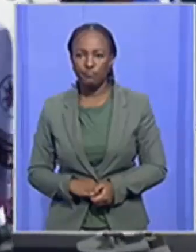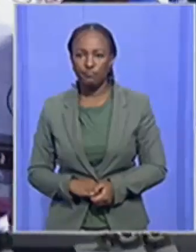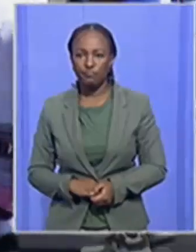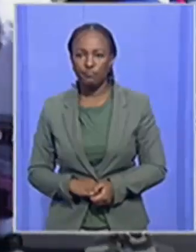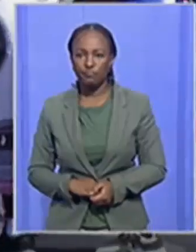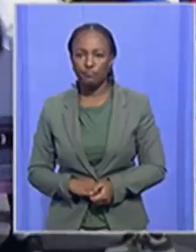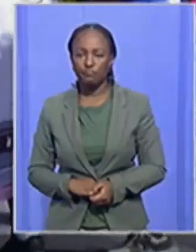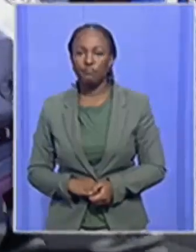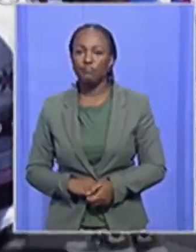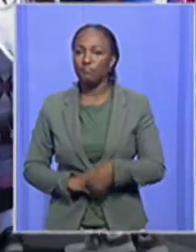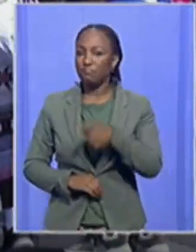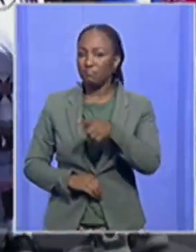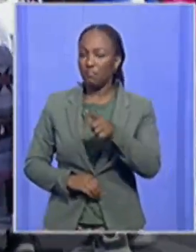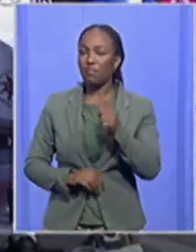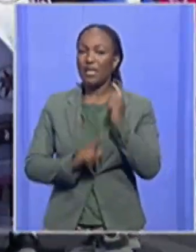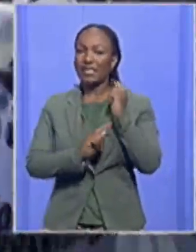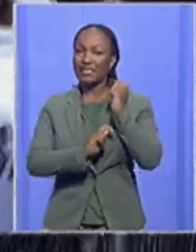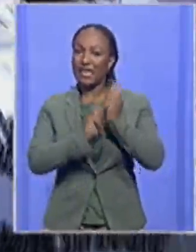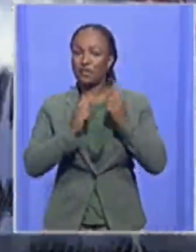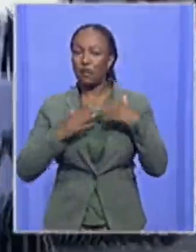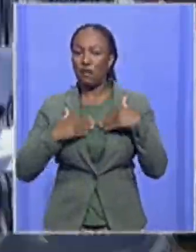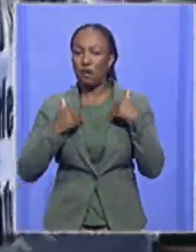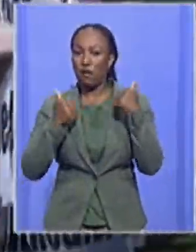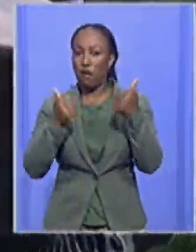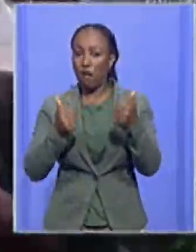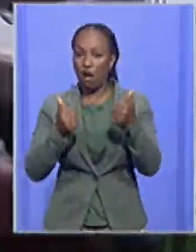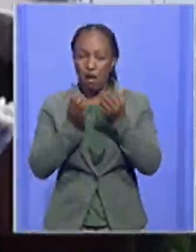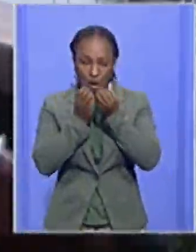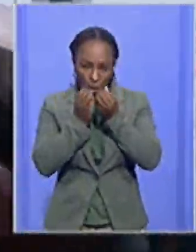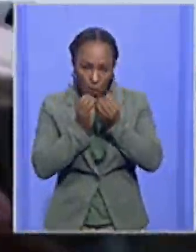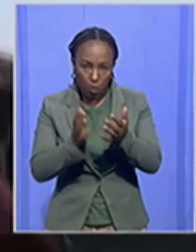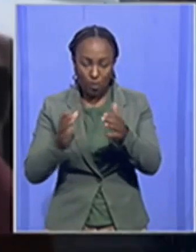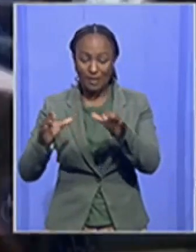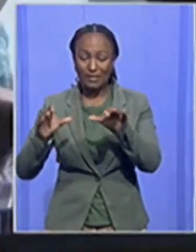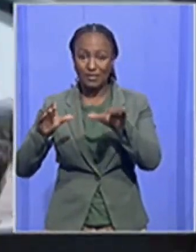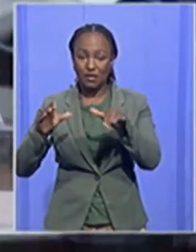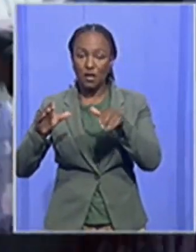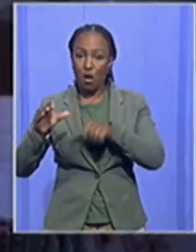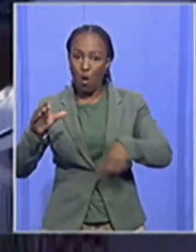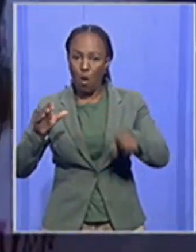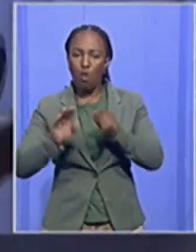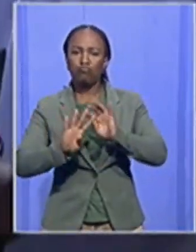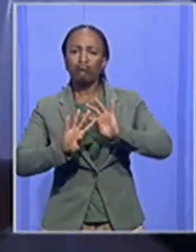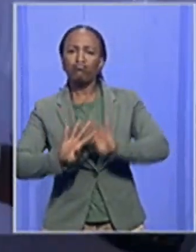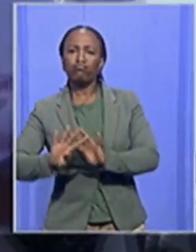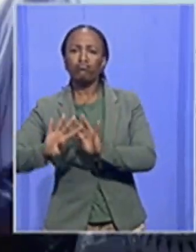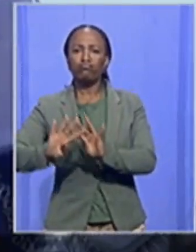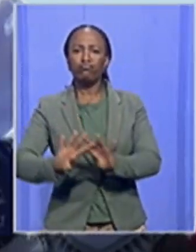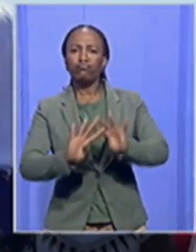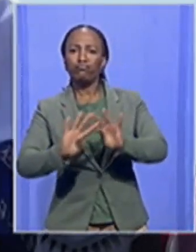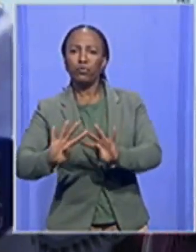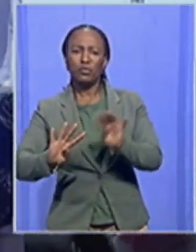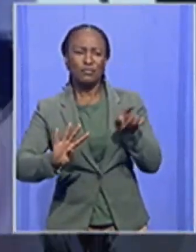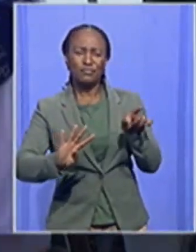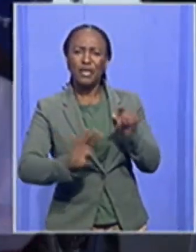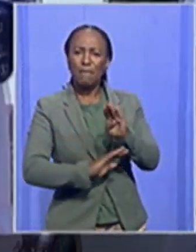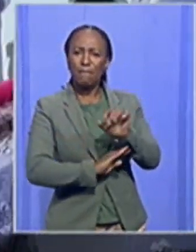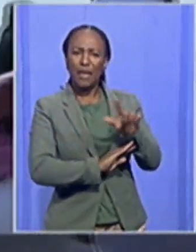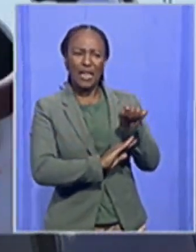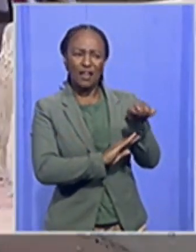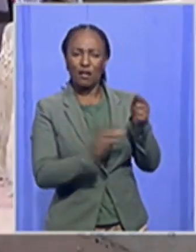Dingaka tsa setso di kitlane mo mogwantong kgatlhanong le melawana e tshitshintsweng ya go laola dingaka tsa setso e